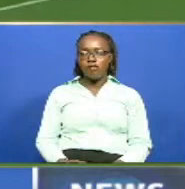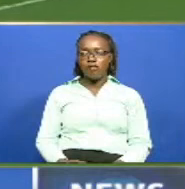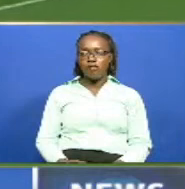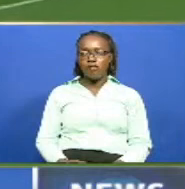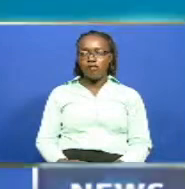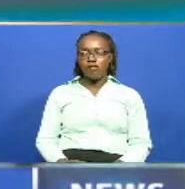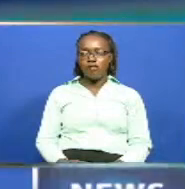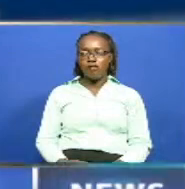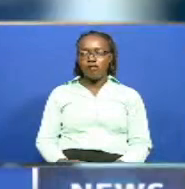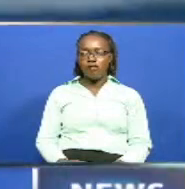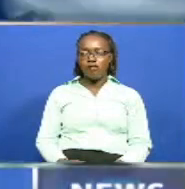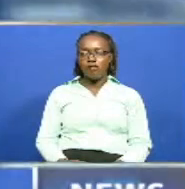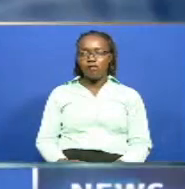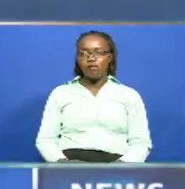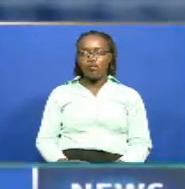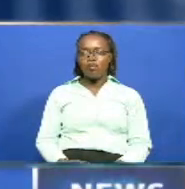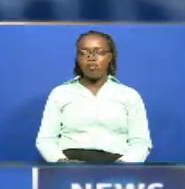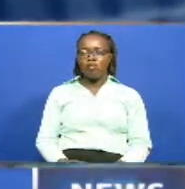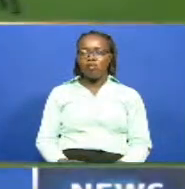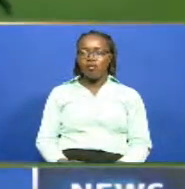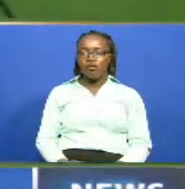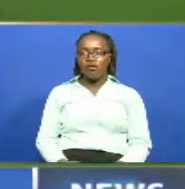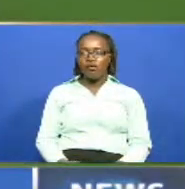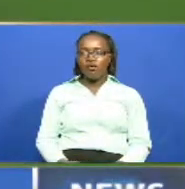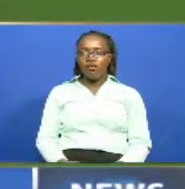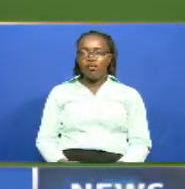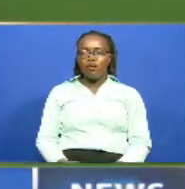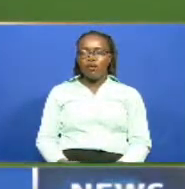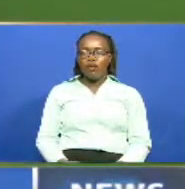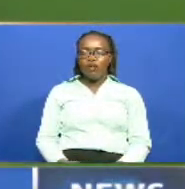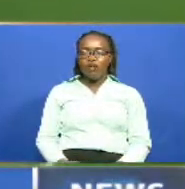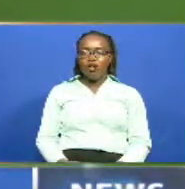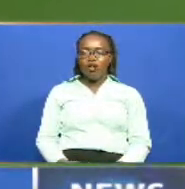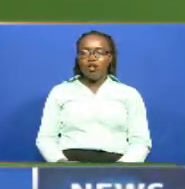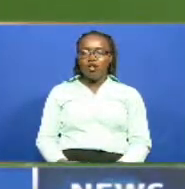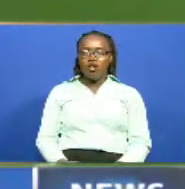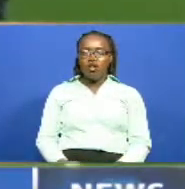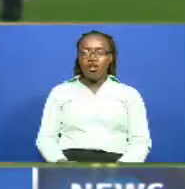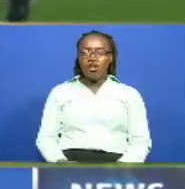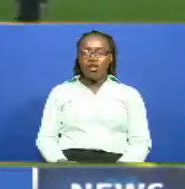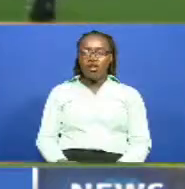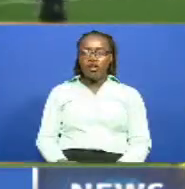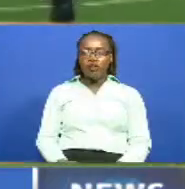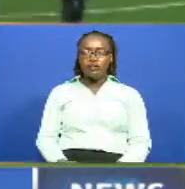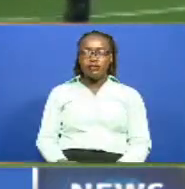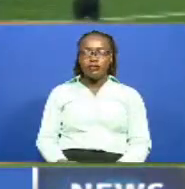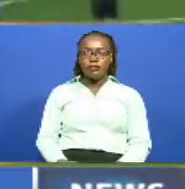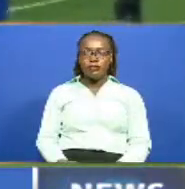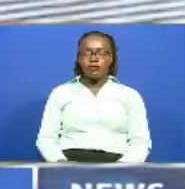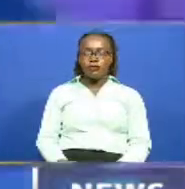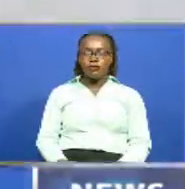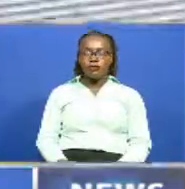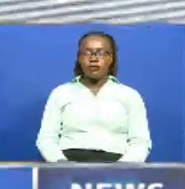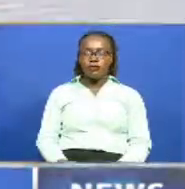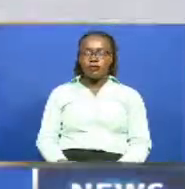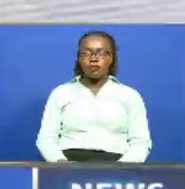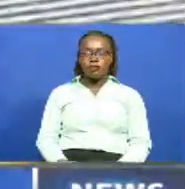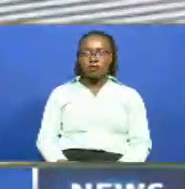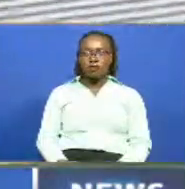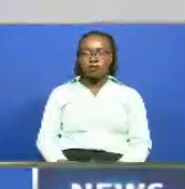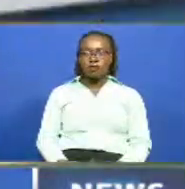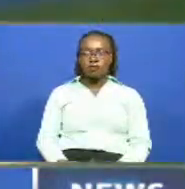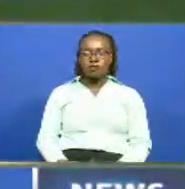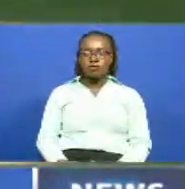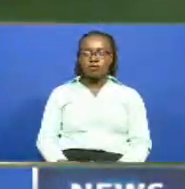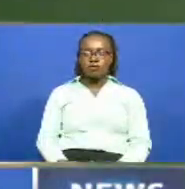Tammy Abraham has his first goal of the season. Take him away from Halma. And here's Havertz, his first Chelsea